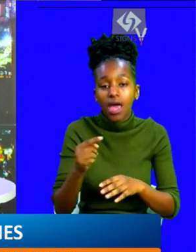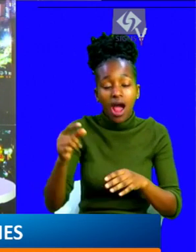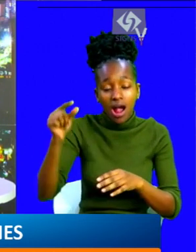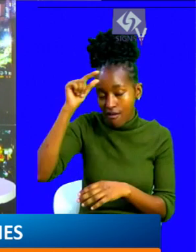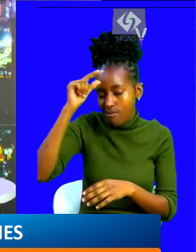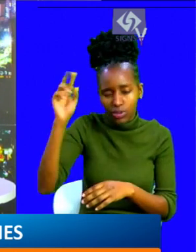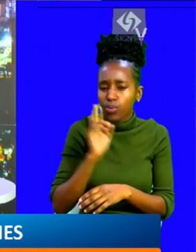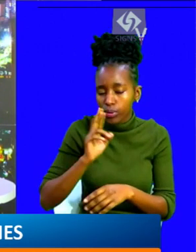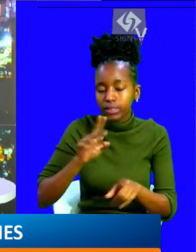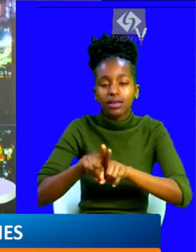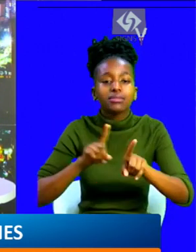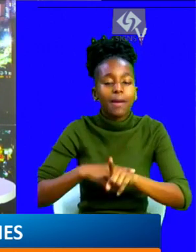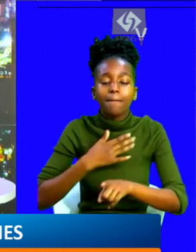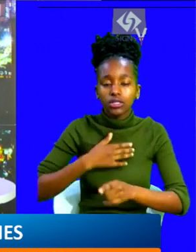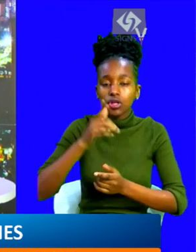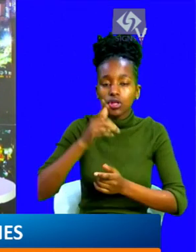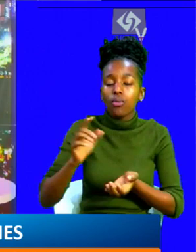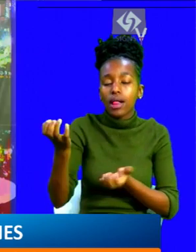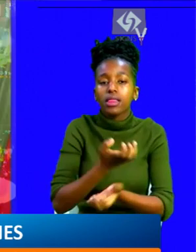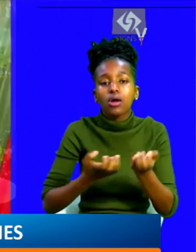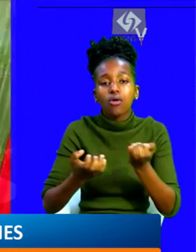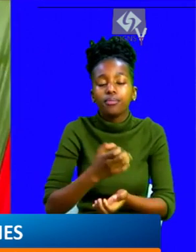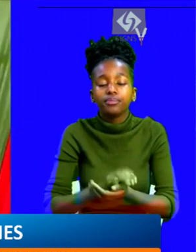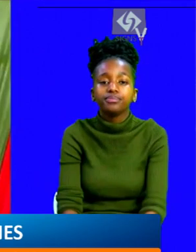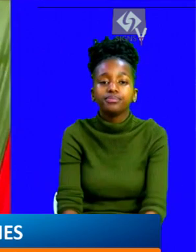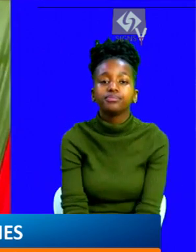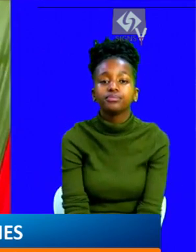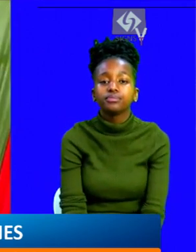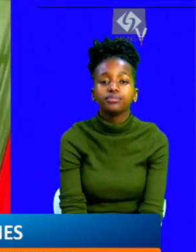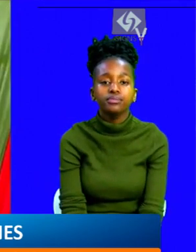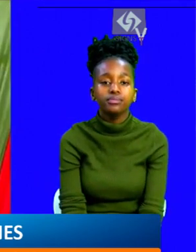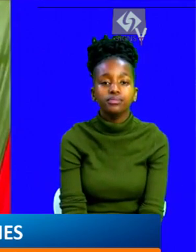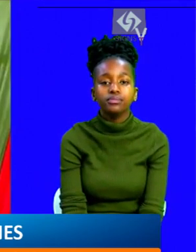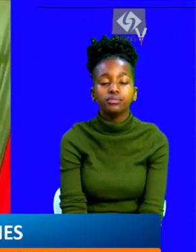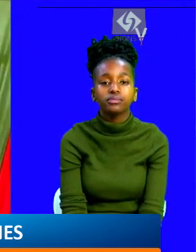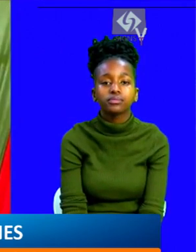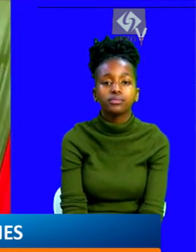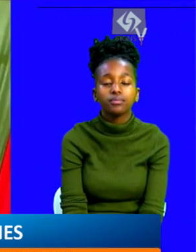and push for lowering of the cost of living.